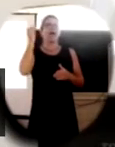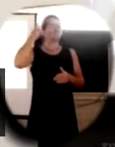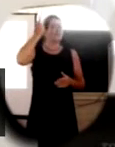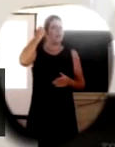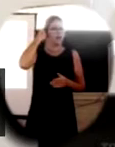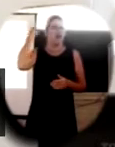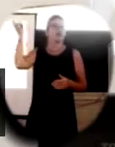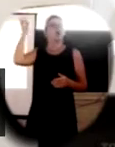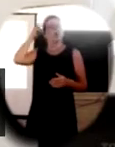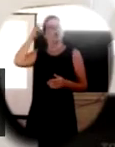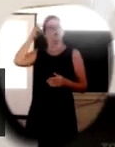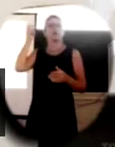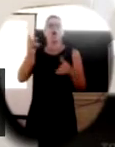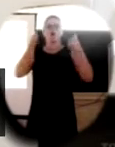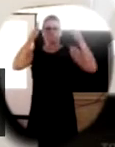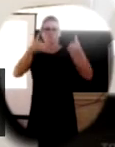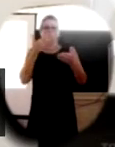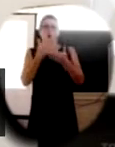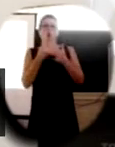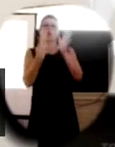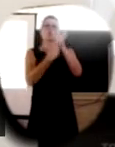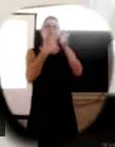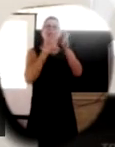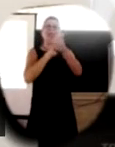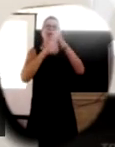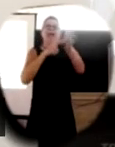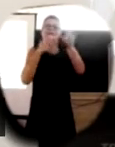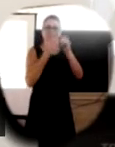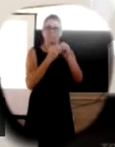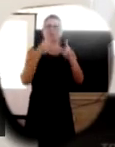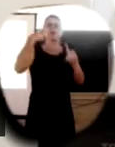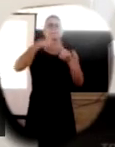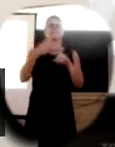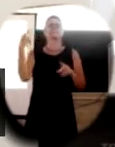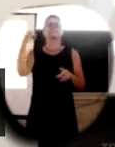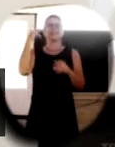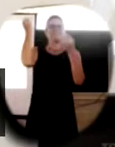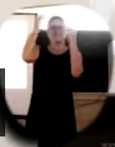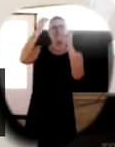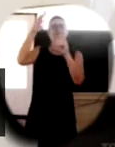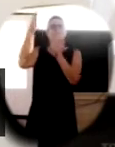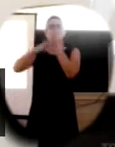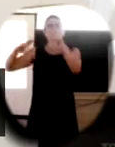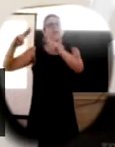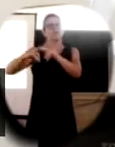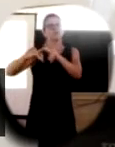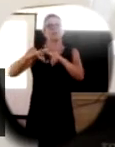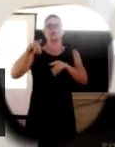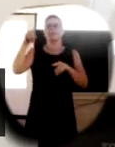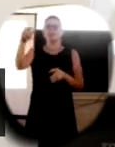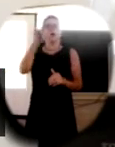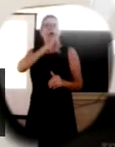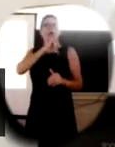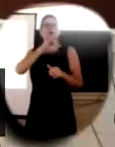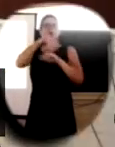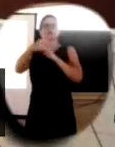It focuses on rehabilitation for the children and deaf education for the parents. Their attitude to deafness was like a breath of fresh